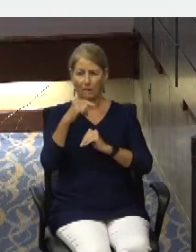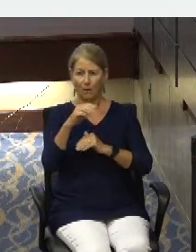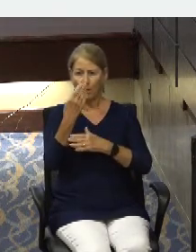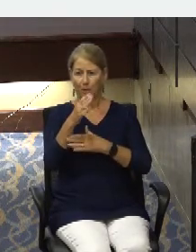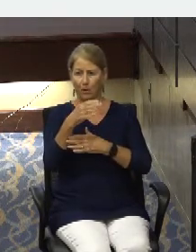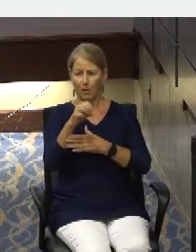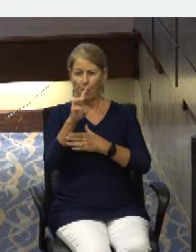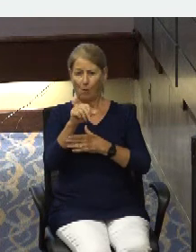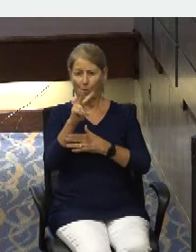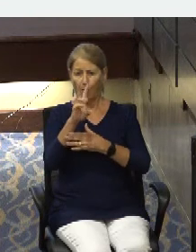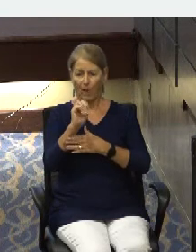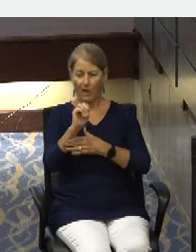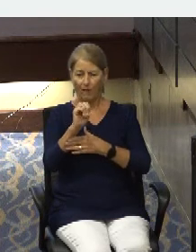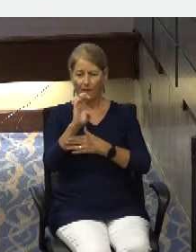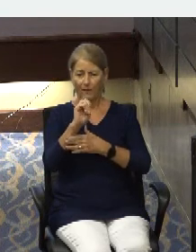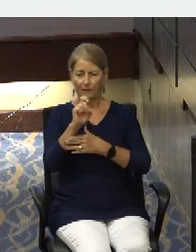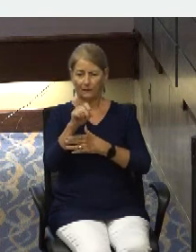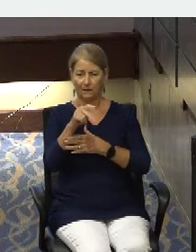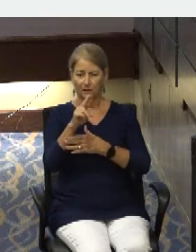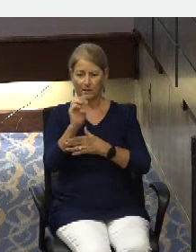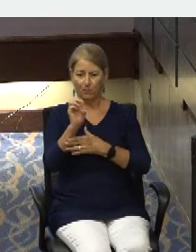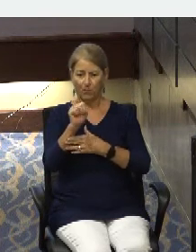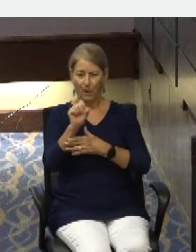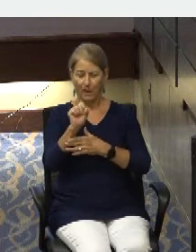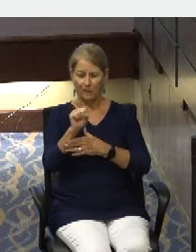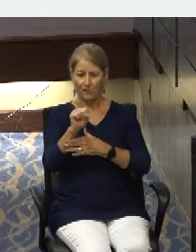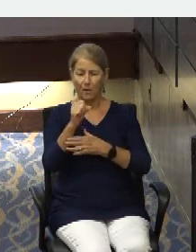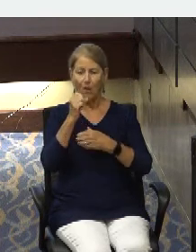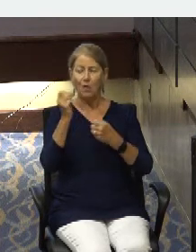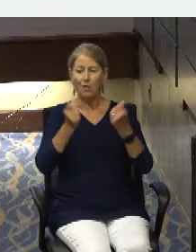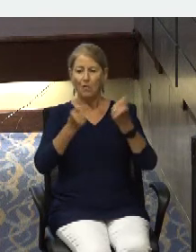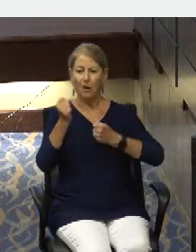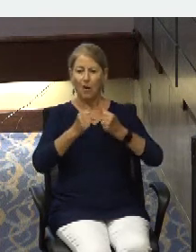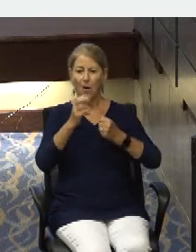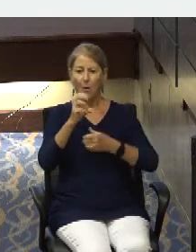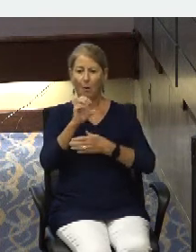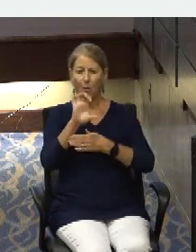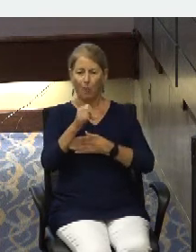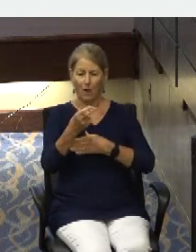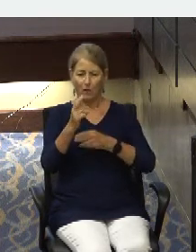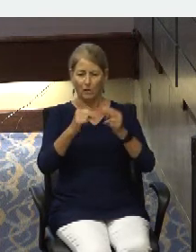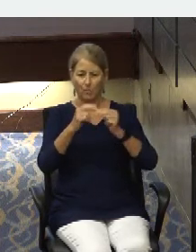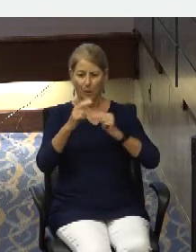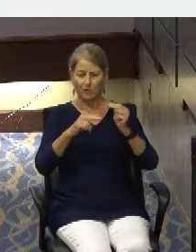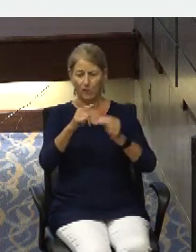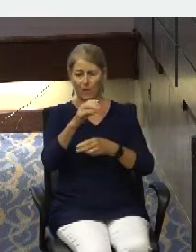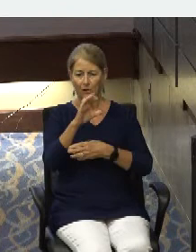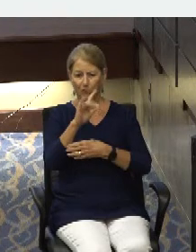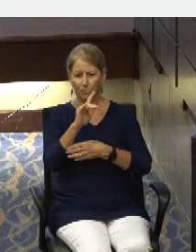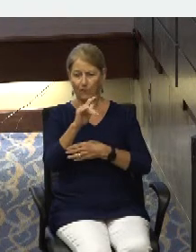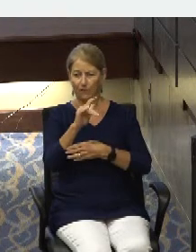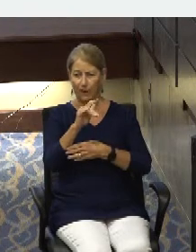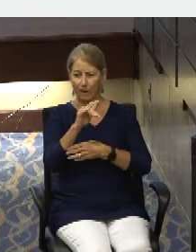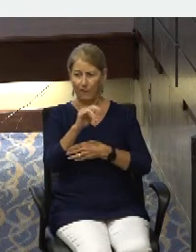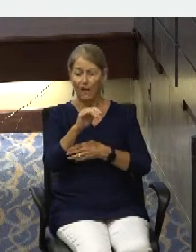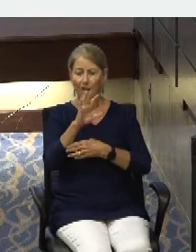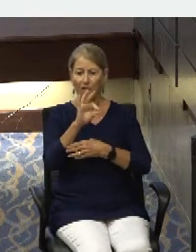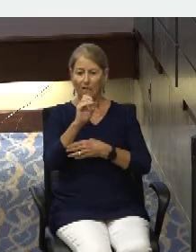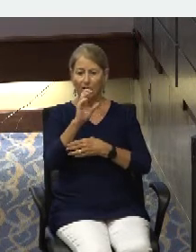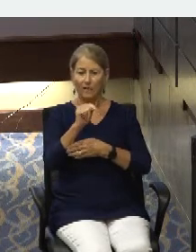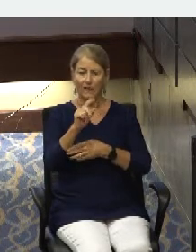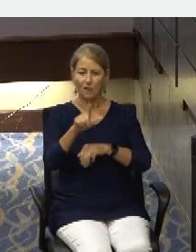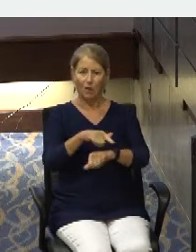Express car wash that would be a building that's about 125 feet long by 36 feet wide